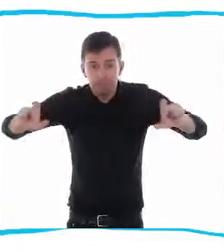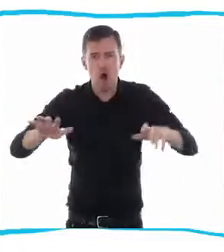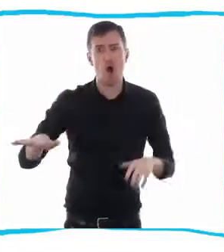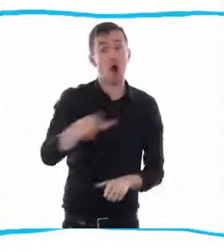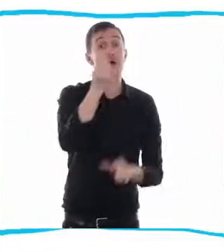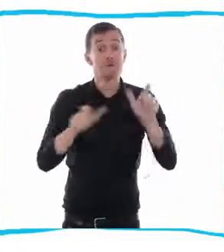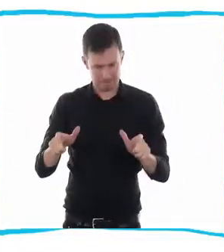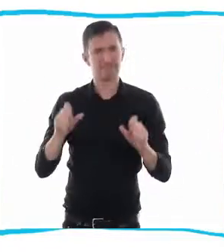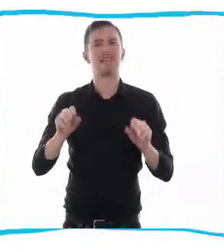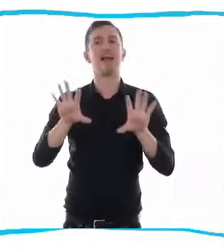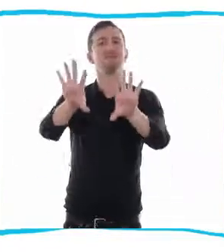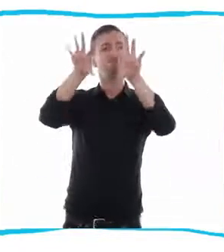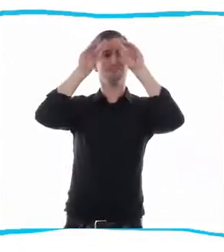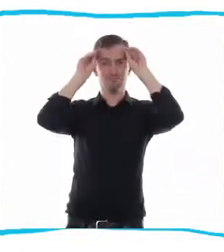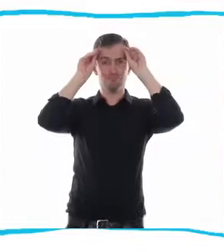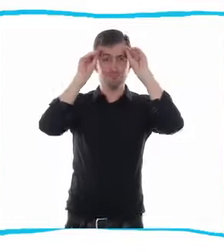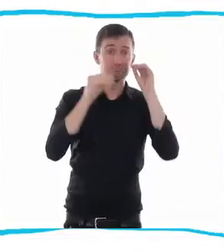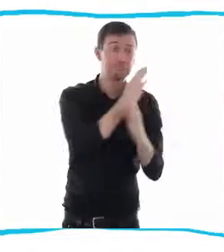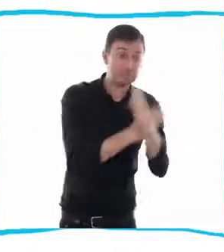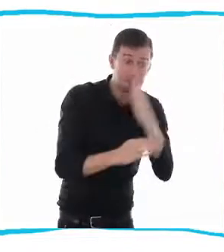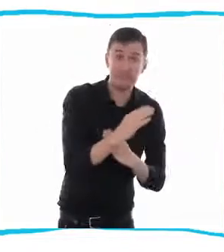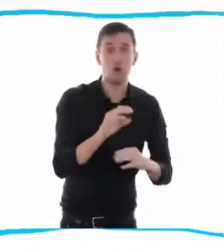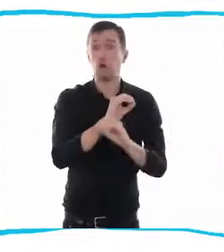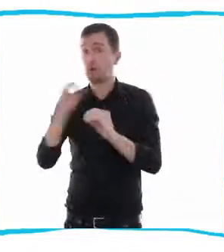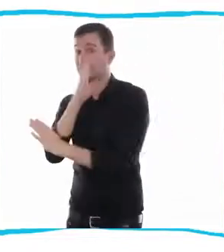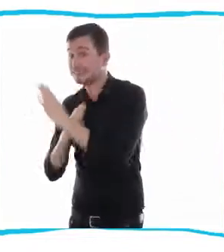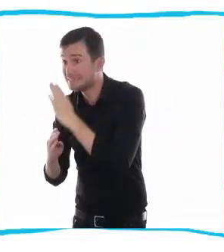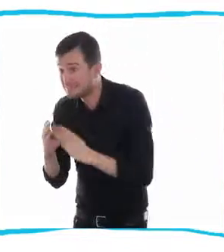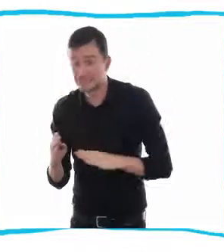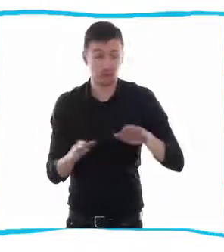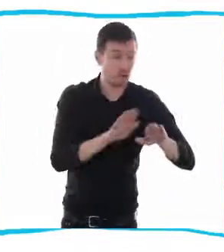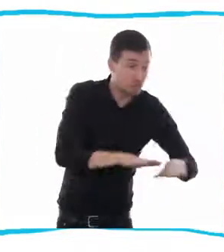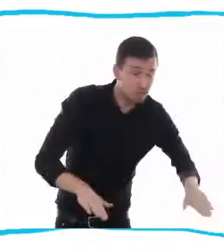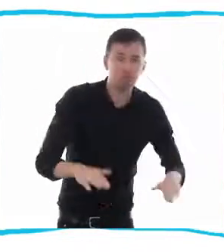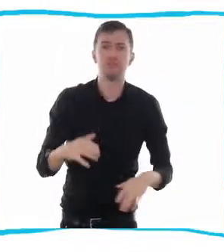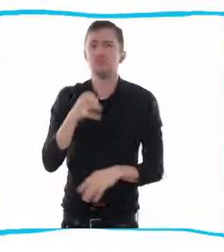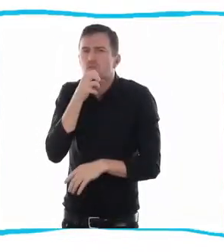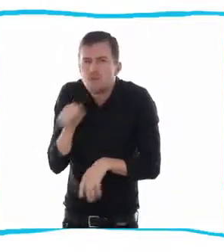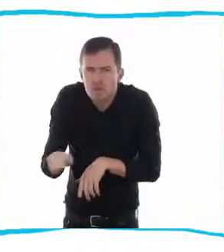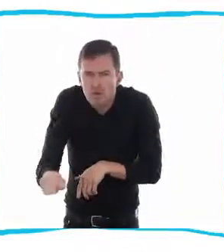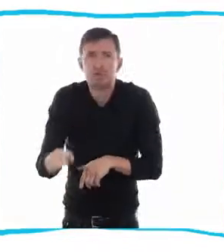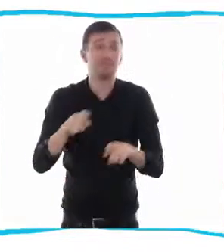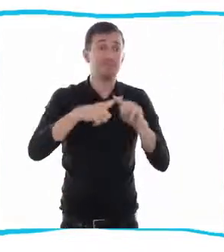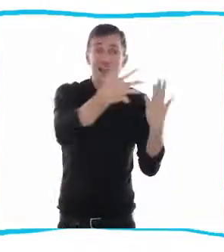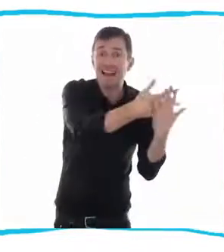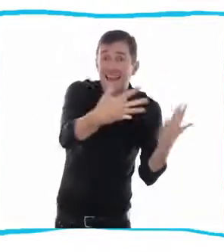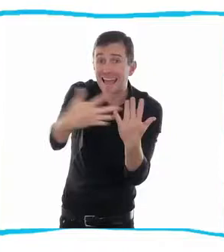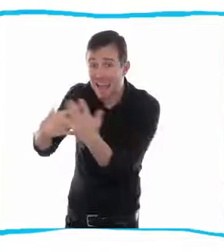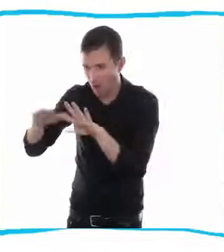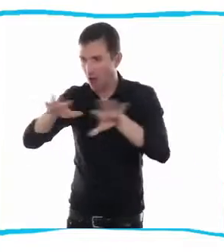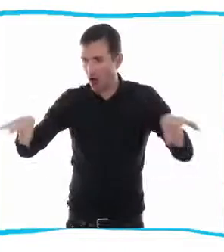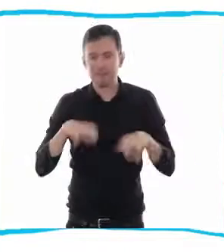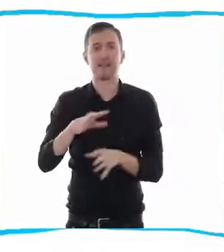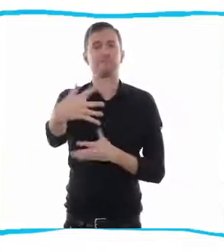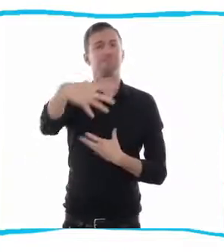people with disabilities. Children, the elderly, people who speak different languages, or have difficulty reading, they will all